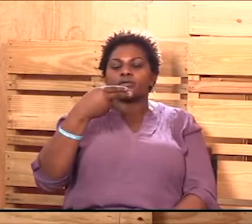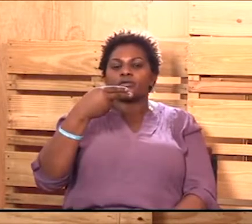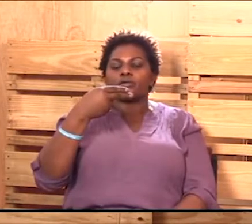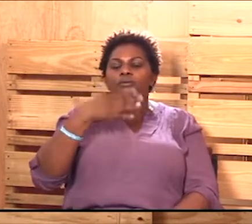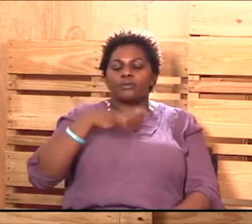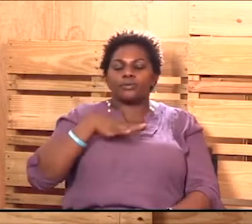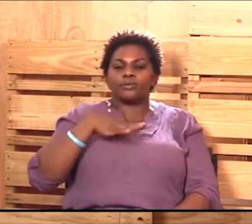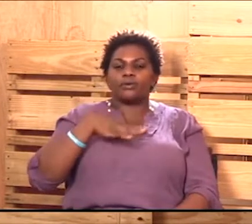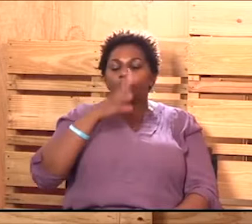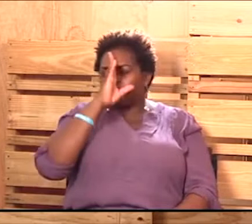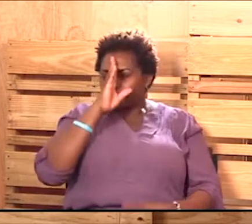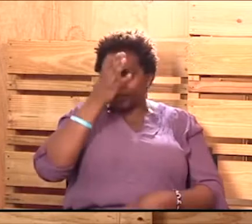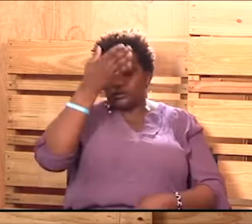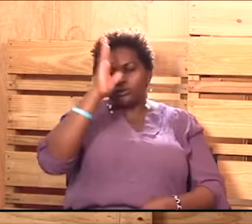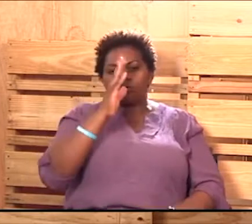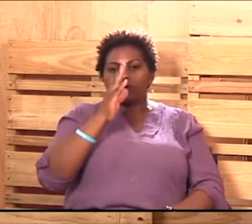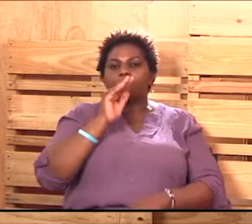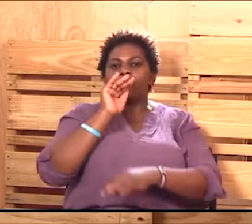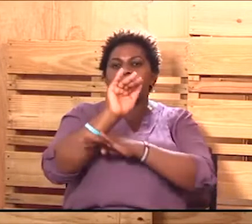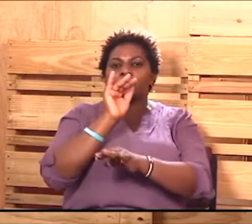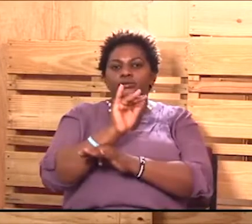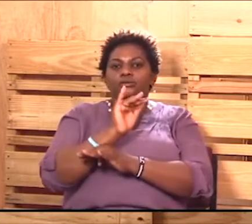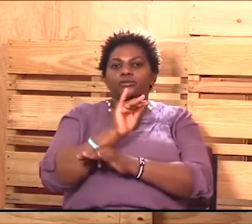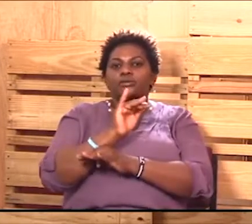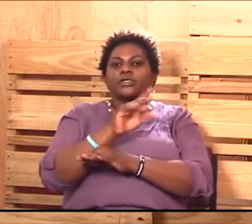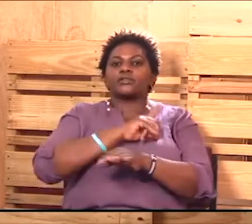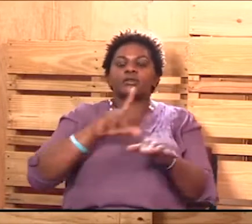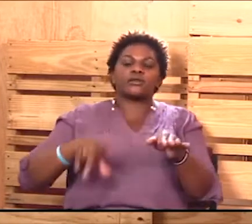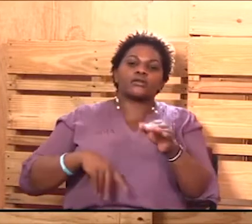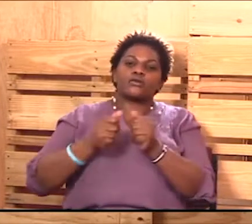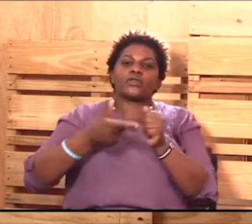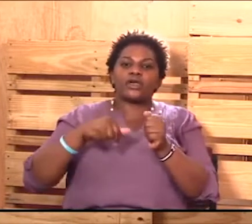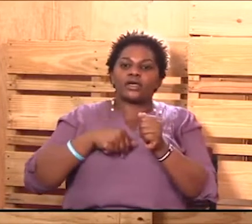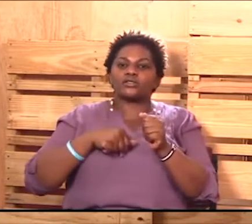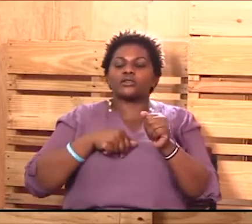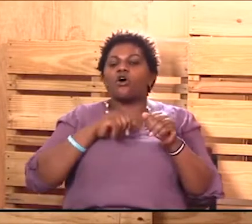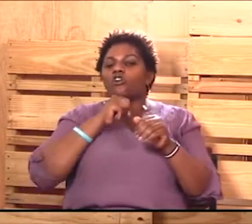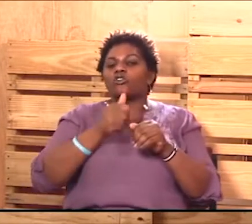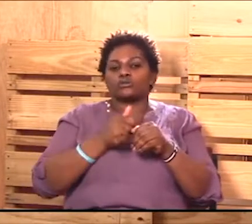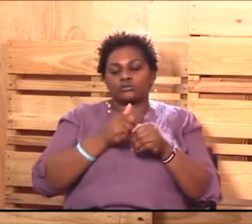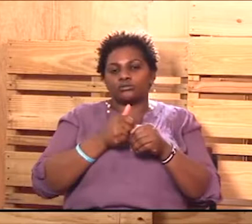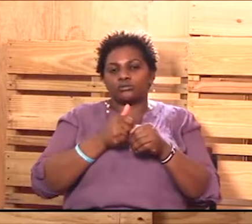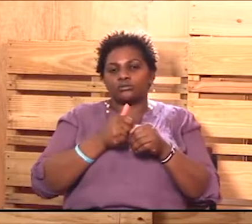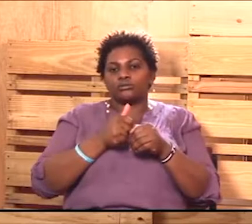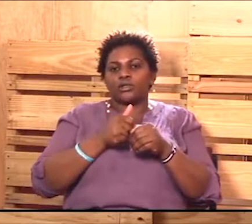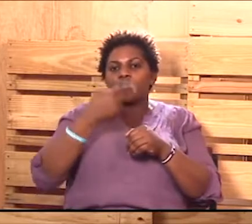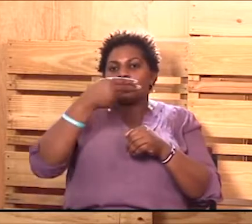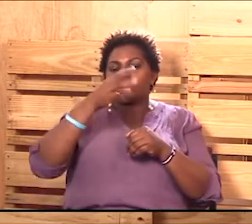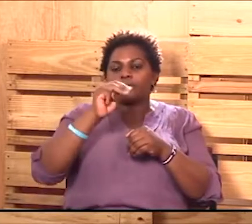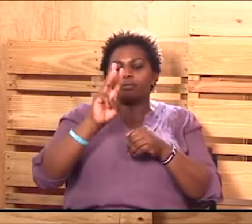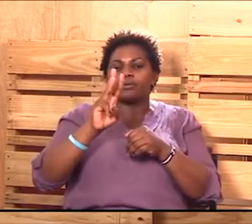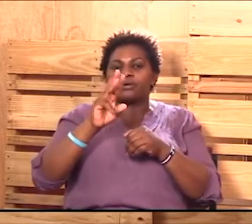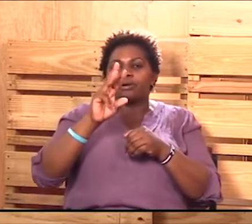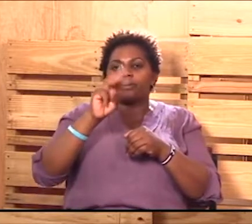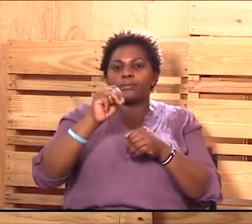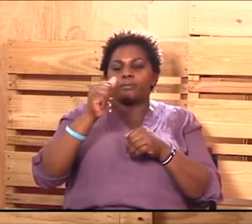because people had doubted God by asking, "Is the Lord with us or not?" In Hebrew,